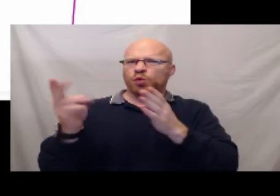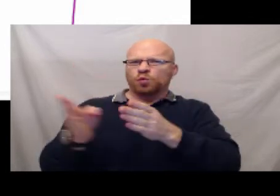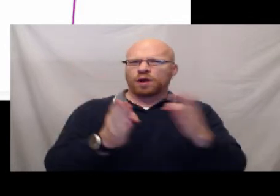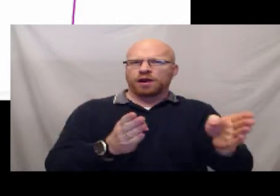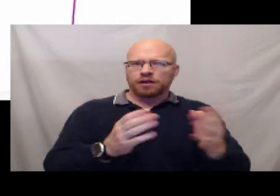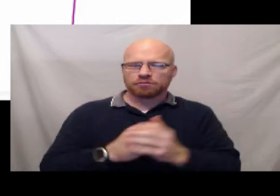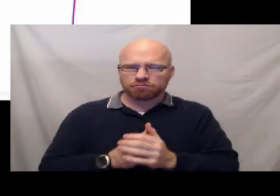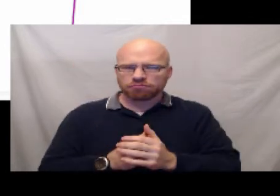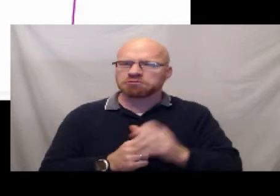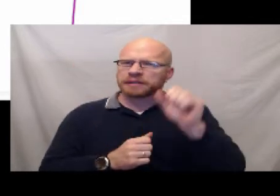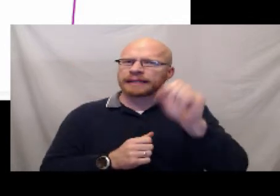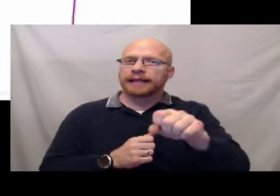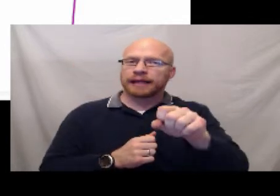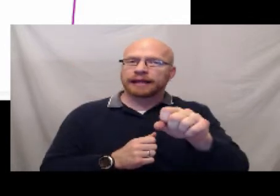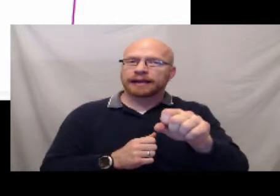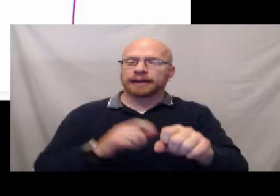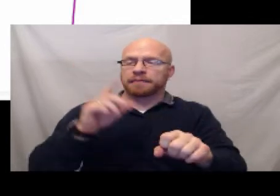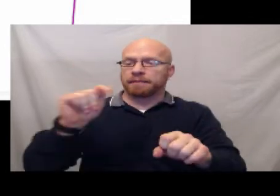gut instincts.